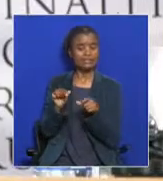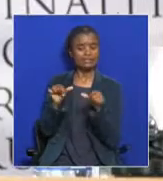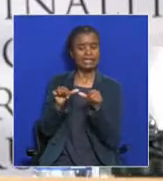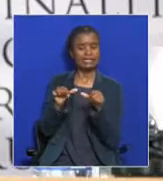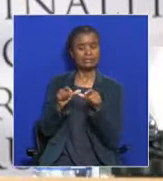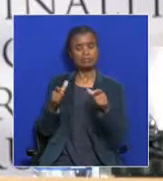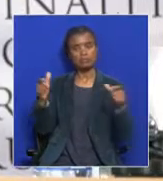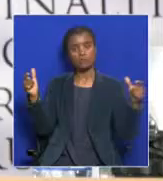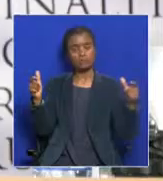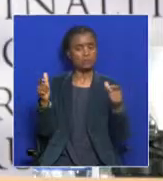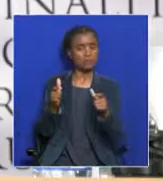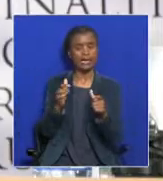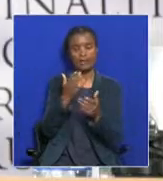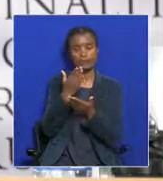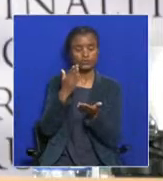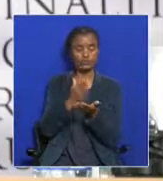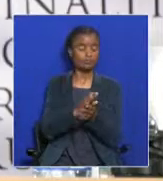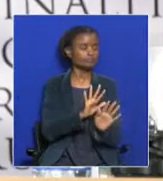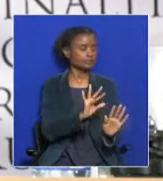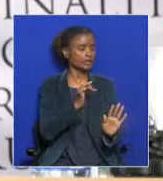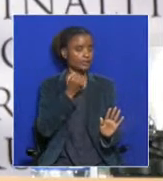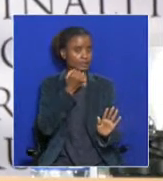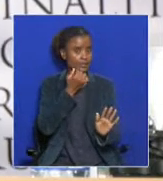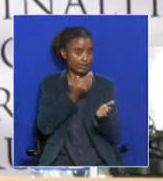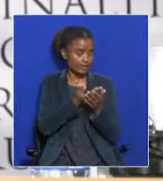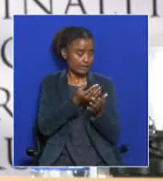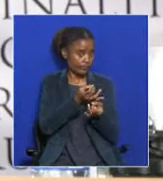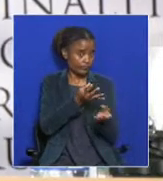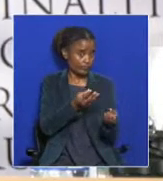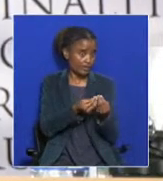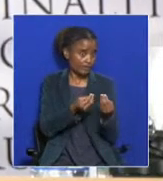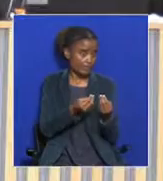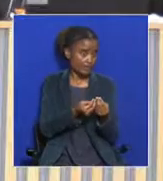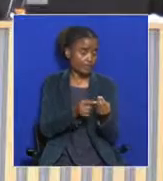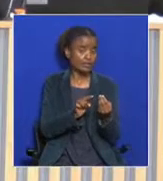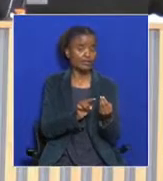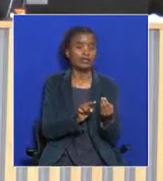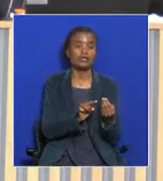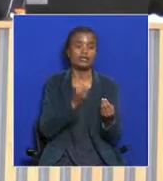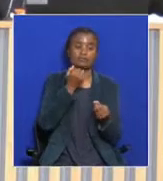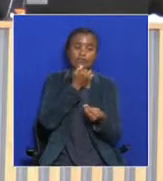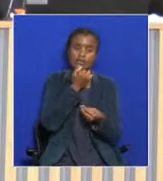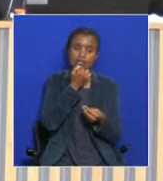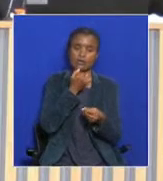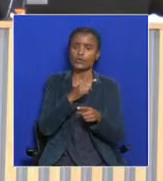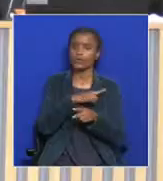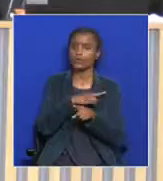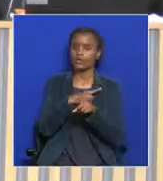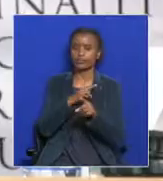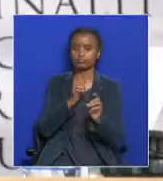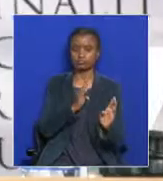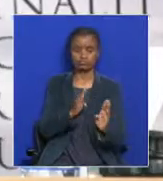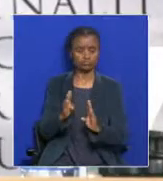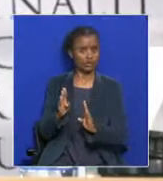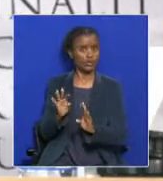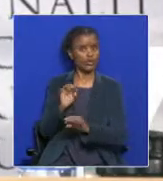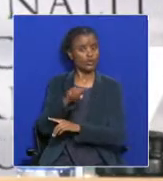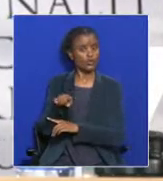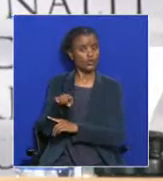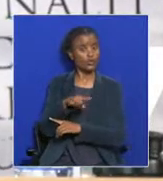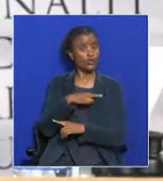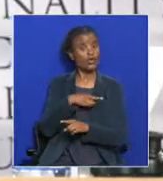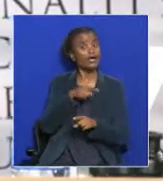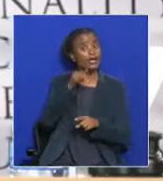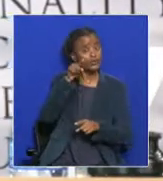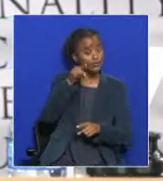I apologize for interrupting. You have the order wrong. Exactly. You would have taken up that space that the 900 subsequently took after